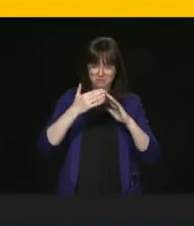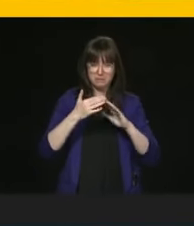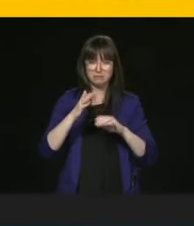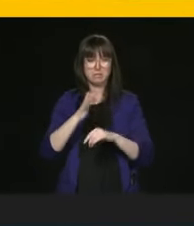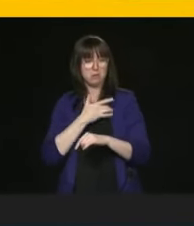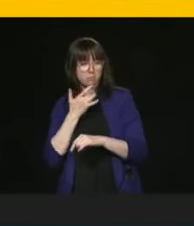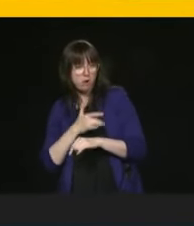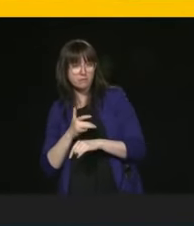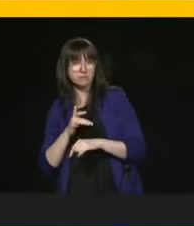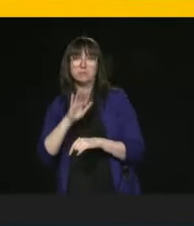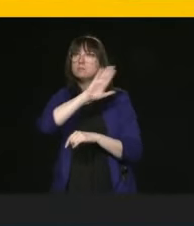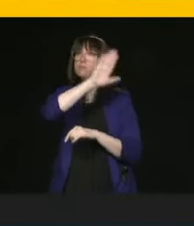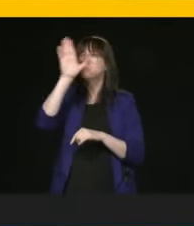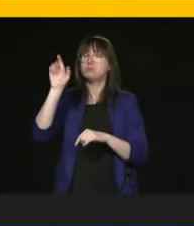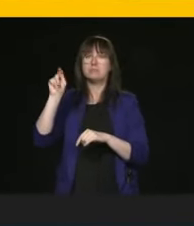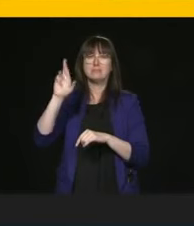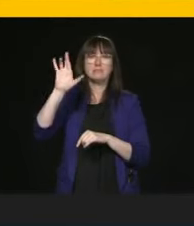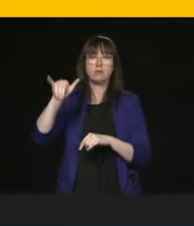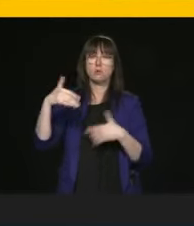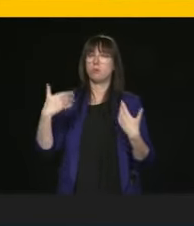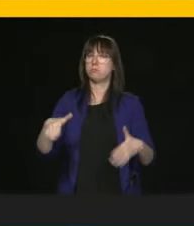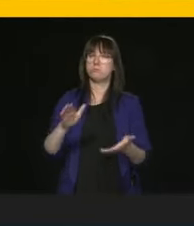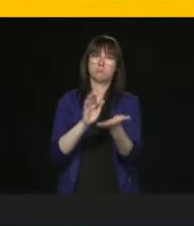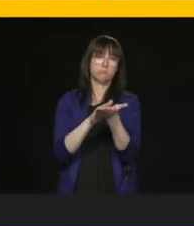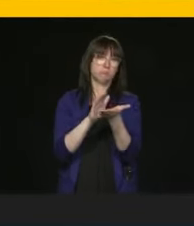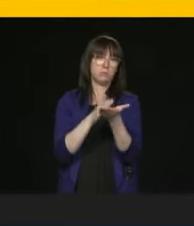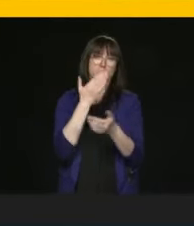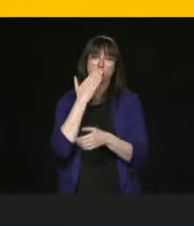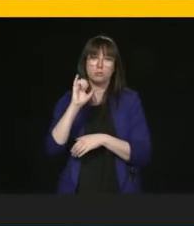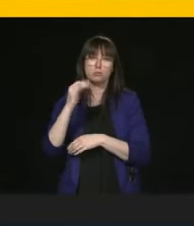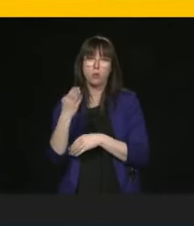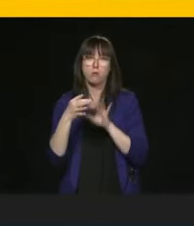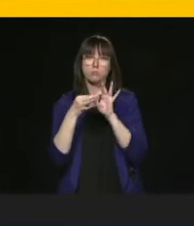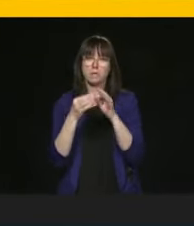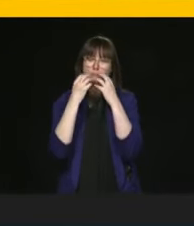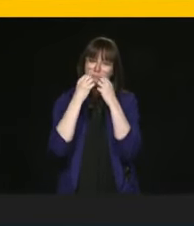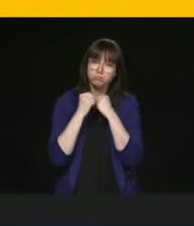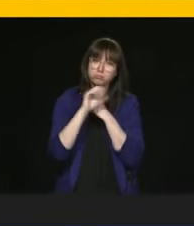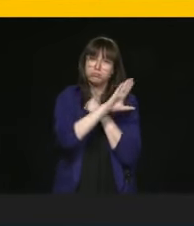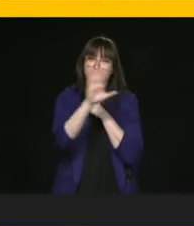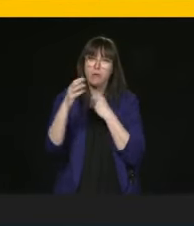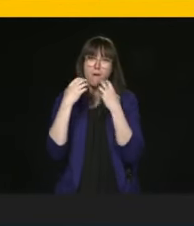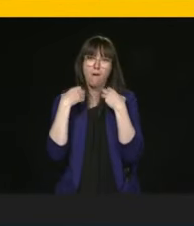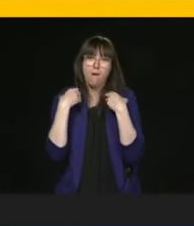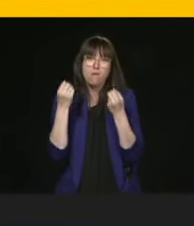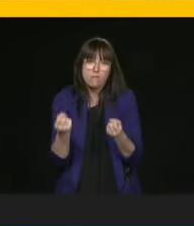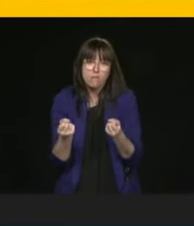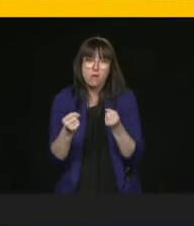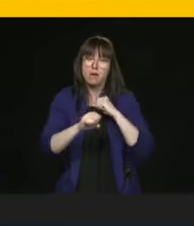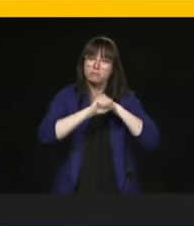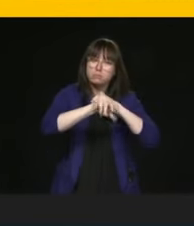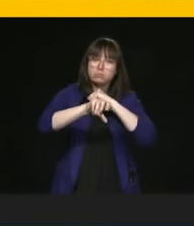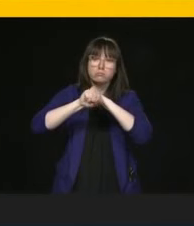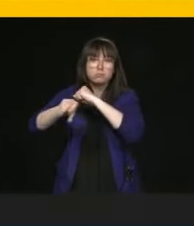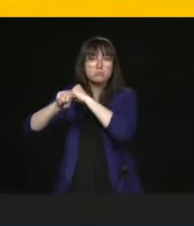such an excellent job when it comes to public health and spreading public health messages.